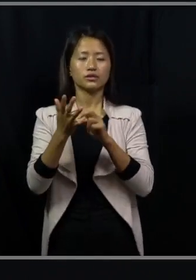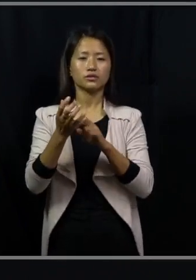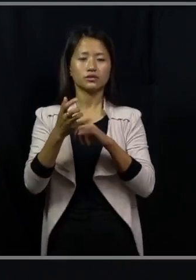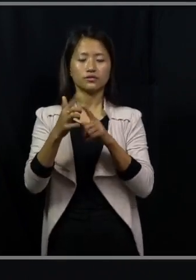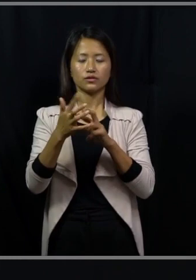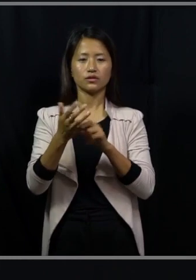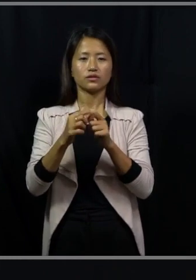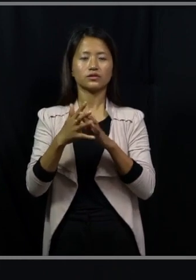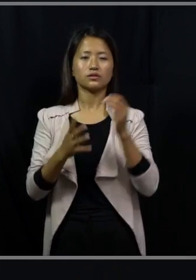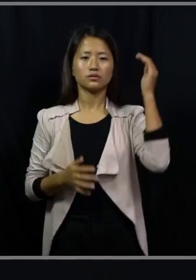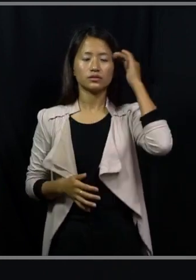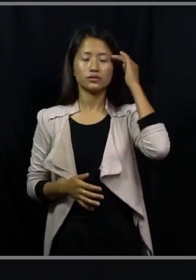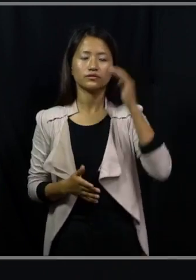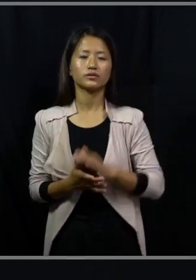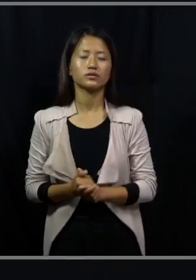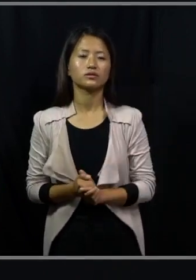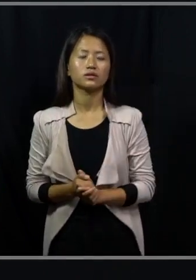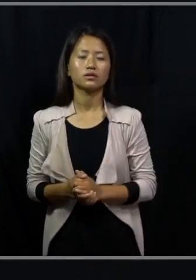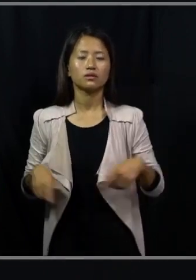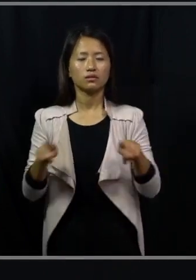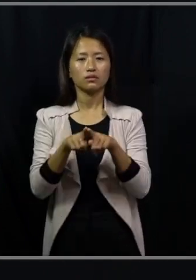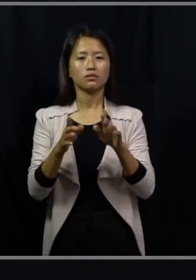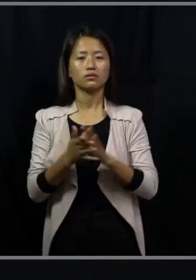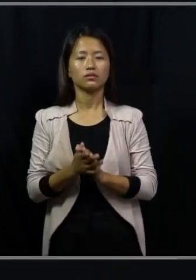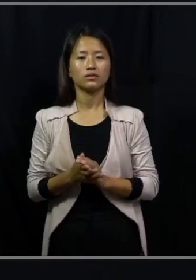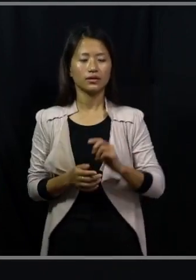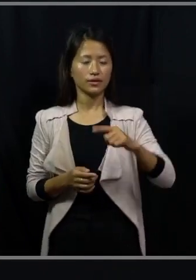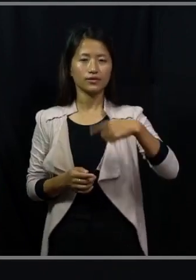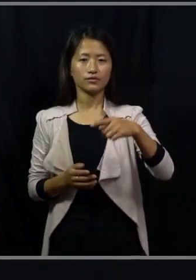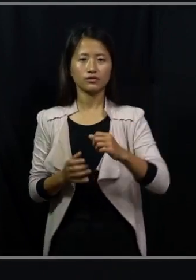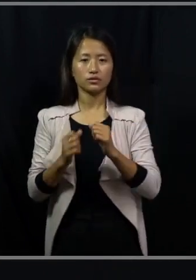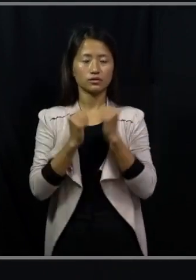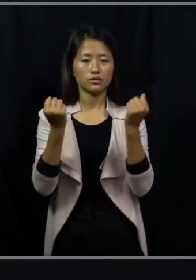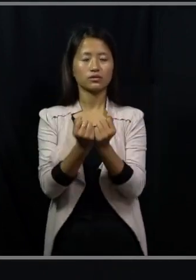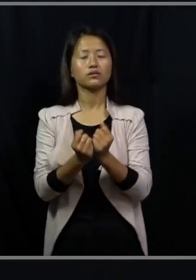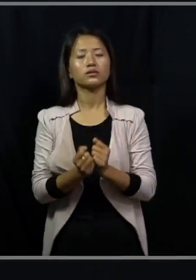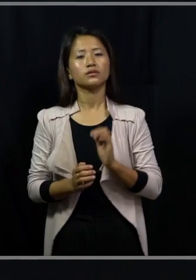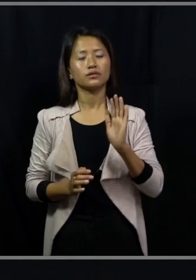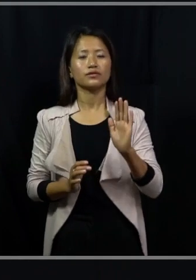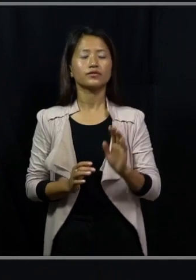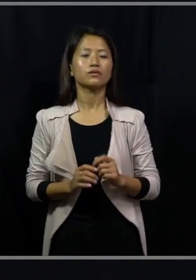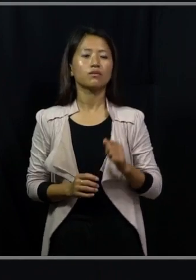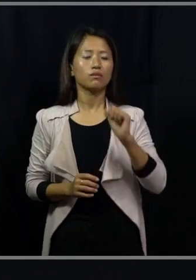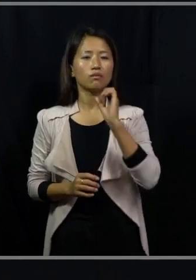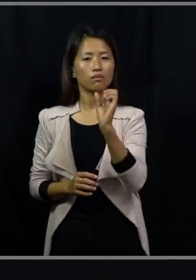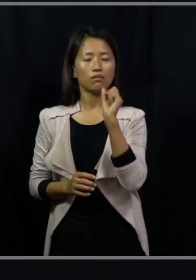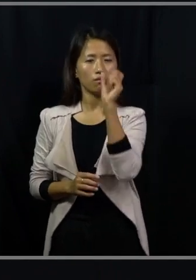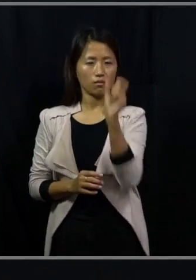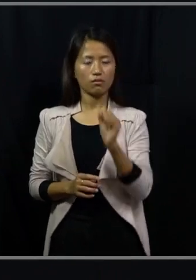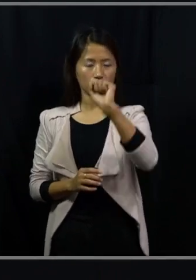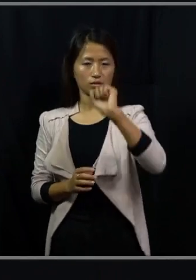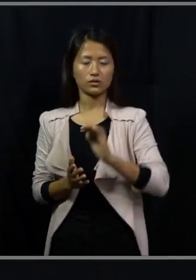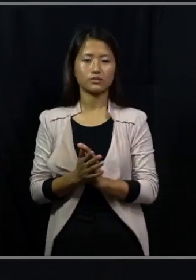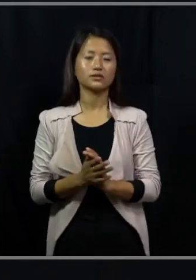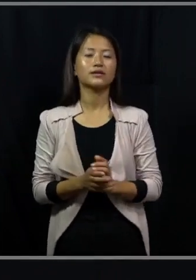of knowledge. And every society, they have their own language with spoken sound